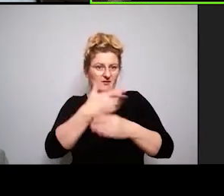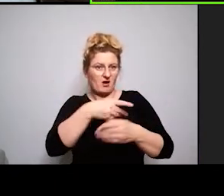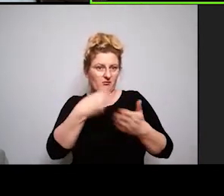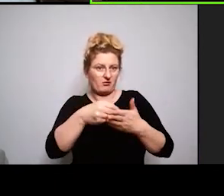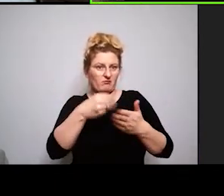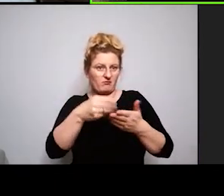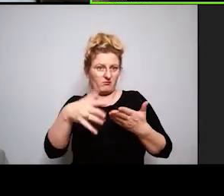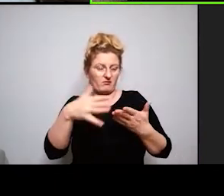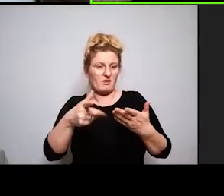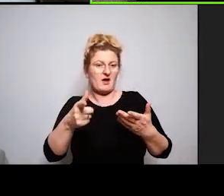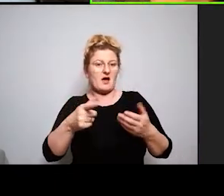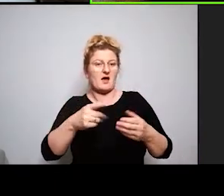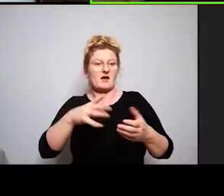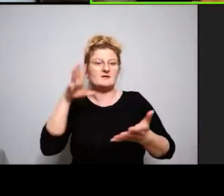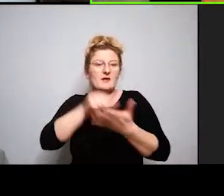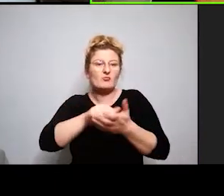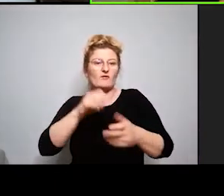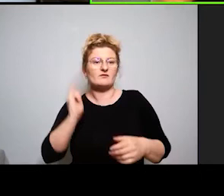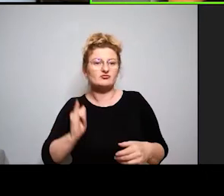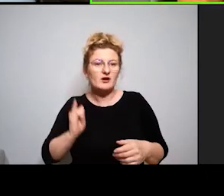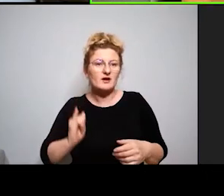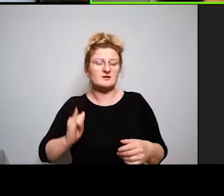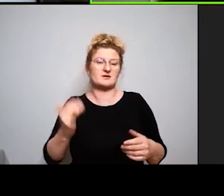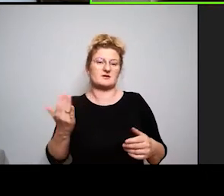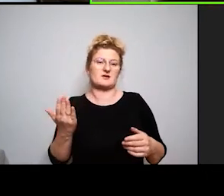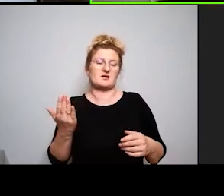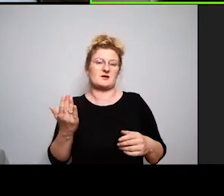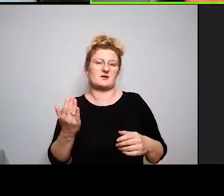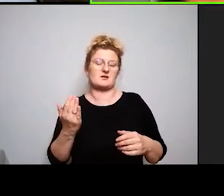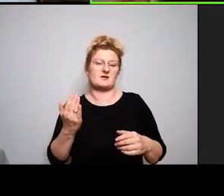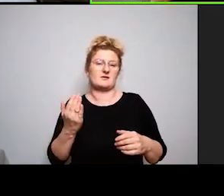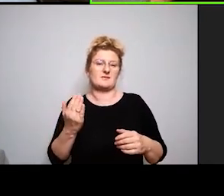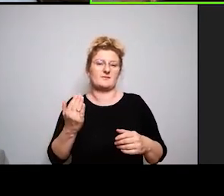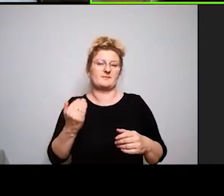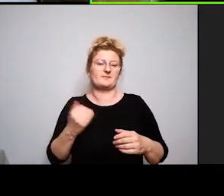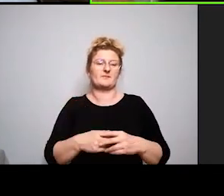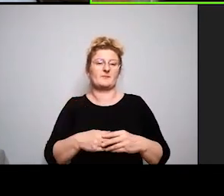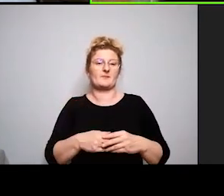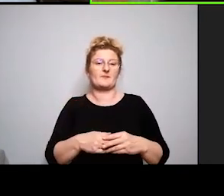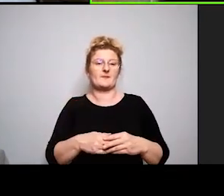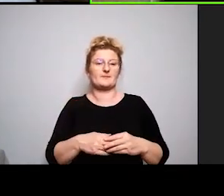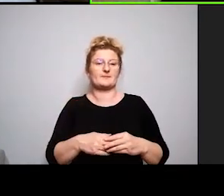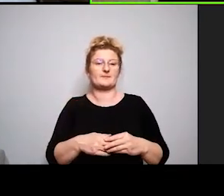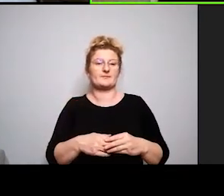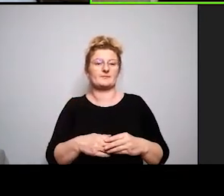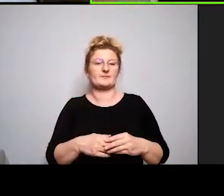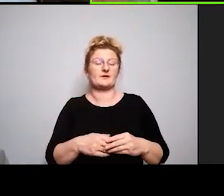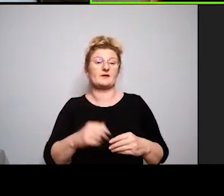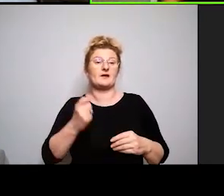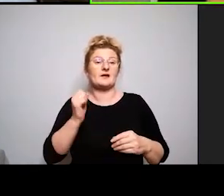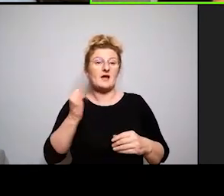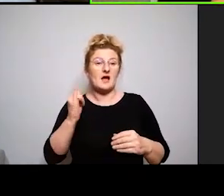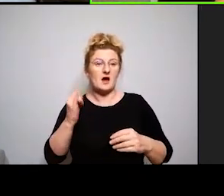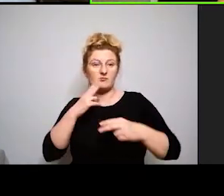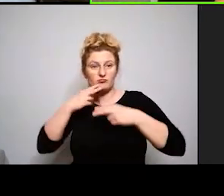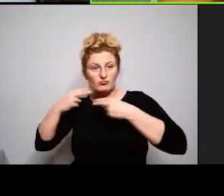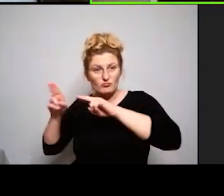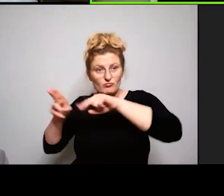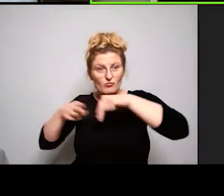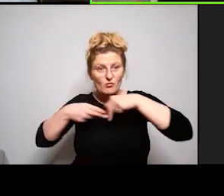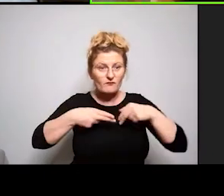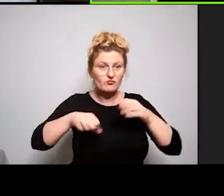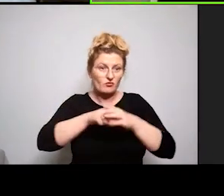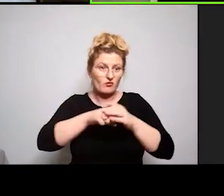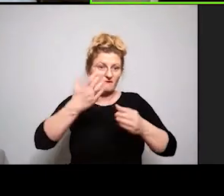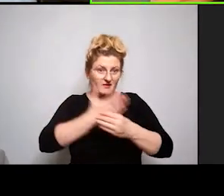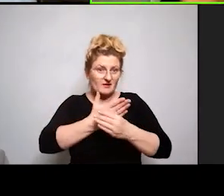children for some more years, and until she goes back to the job, then we lost our, I don't know, our